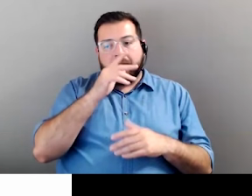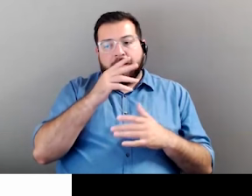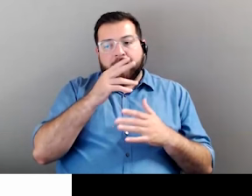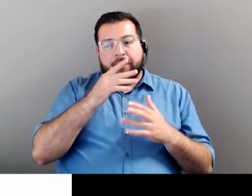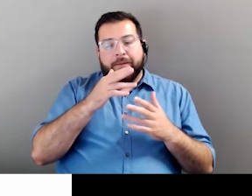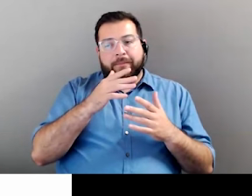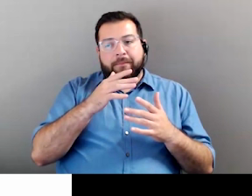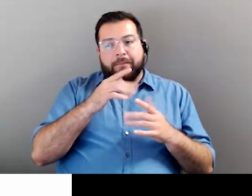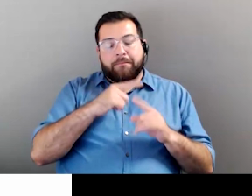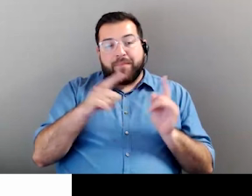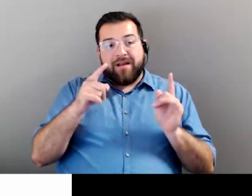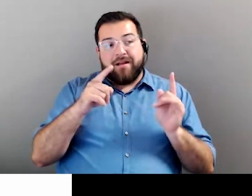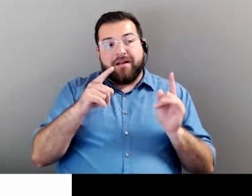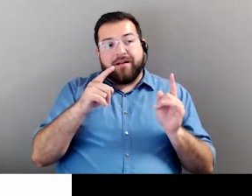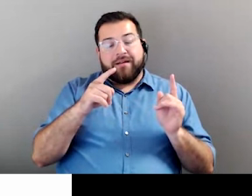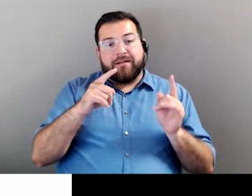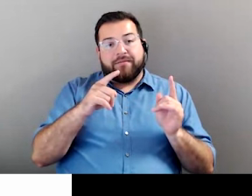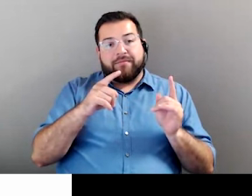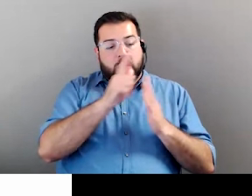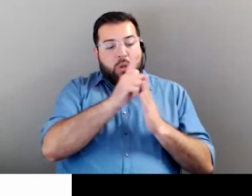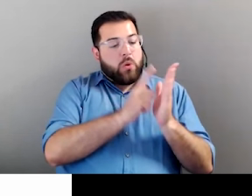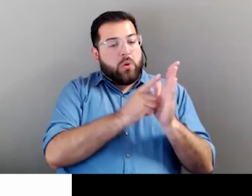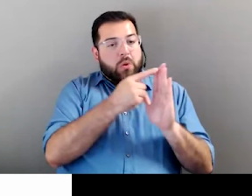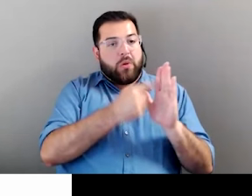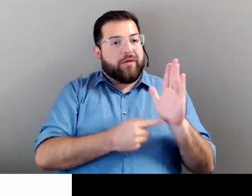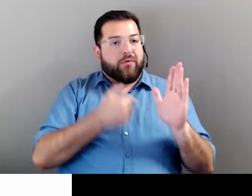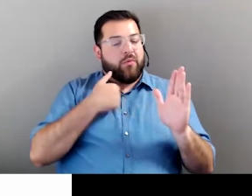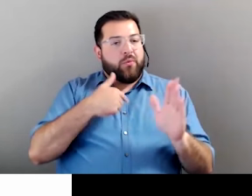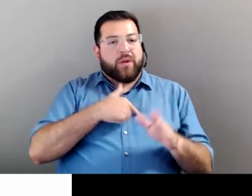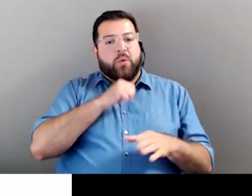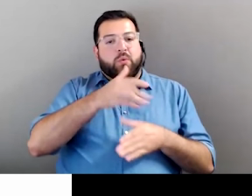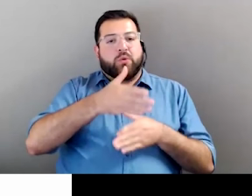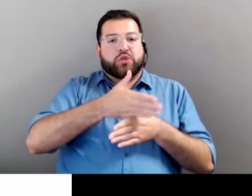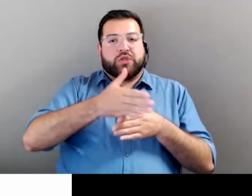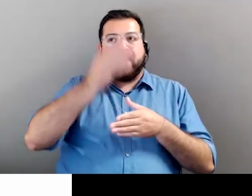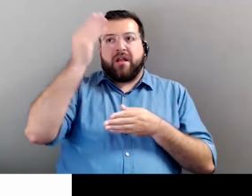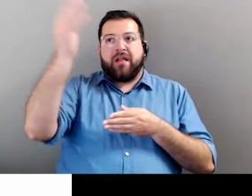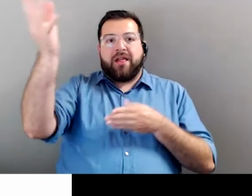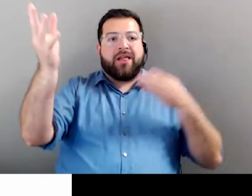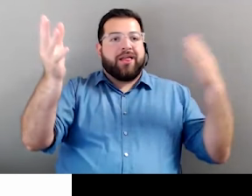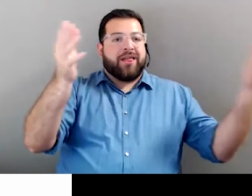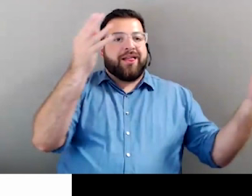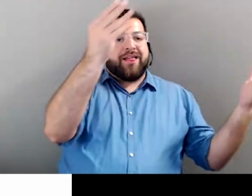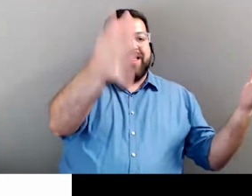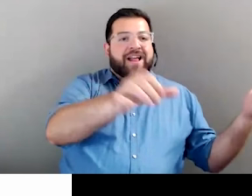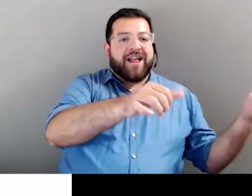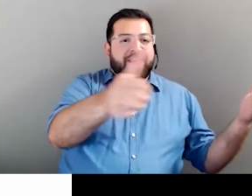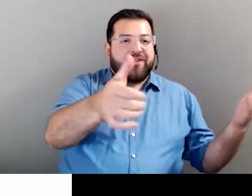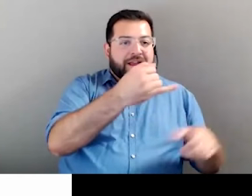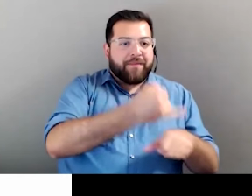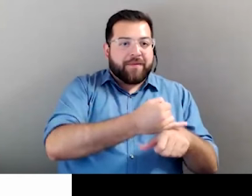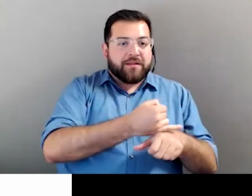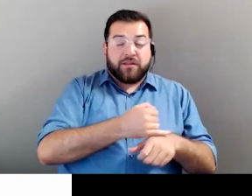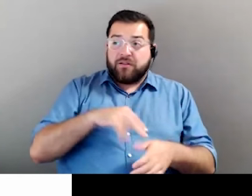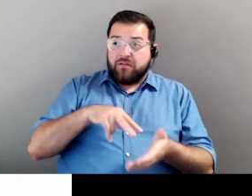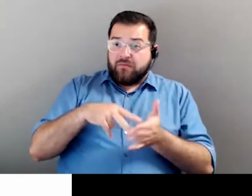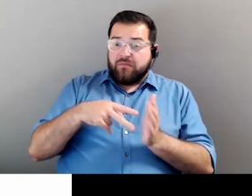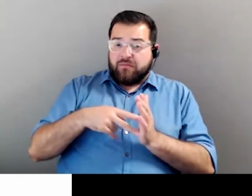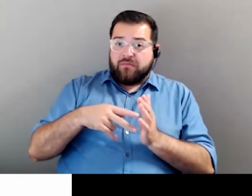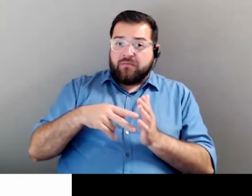law, we don't share as of right now. So you're saying that an incident has to be posted on the website,